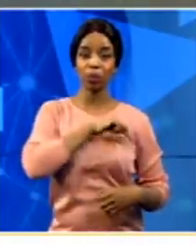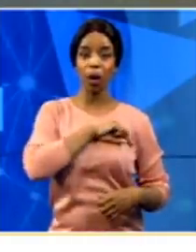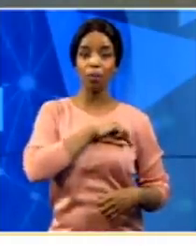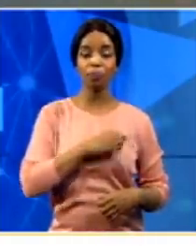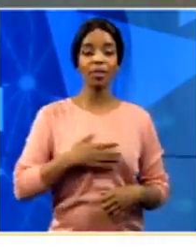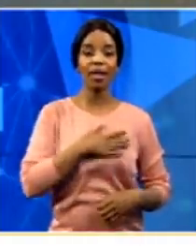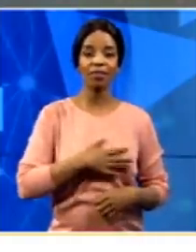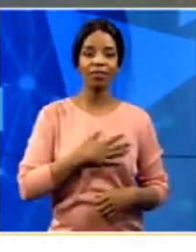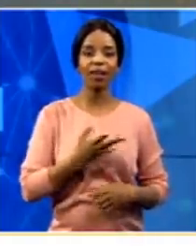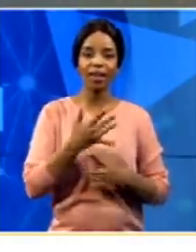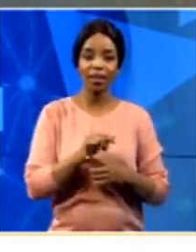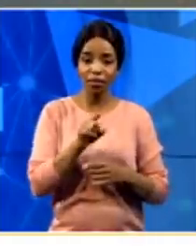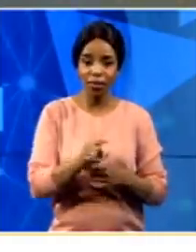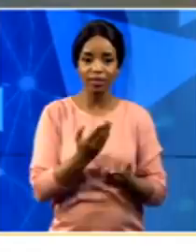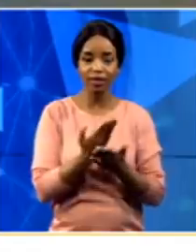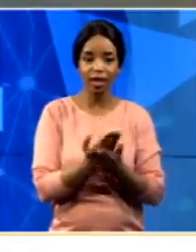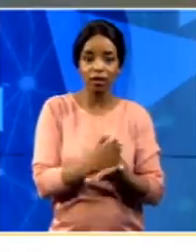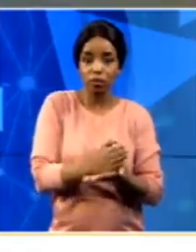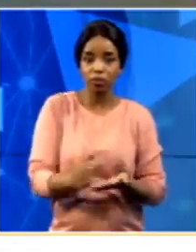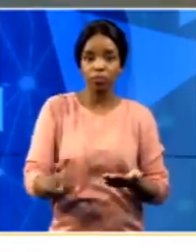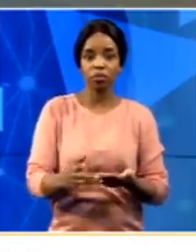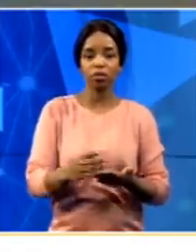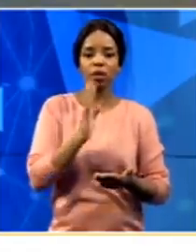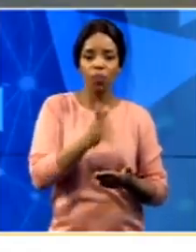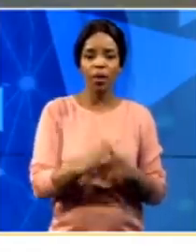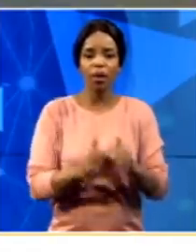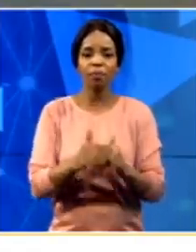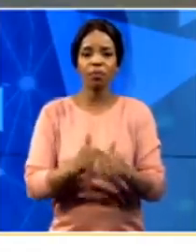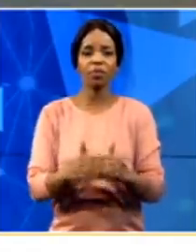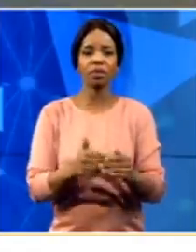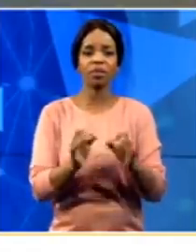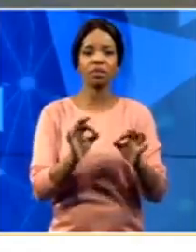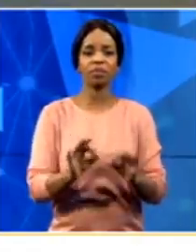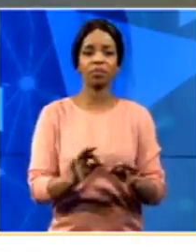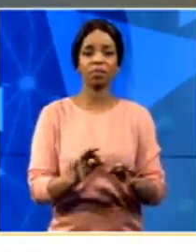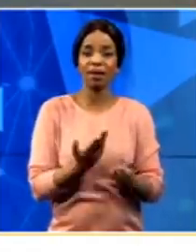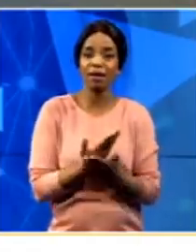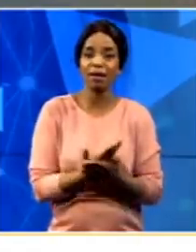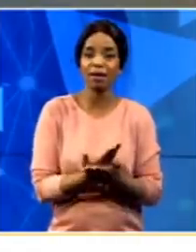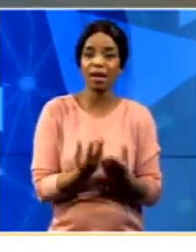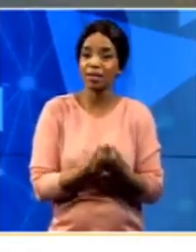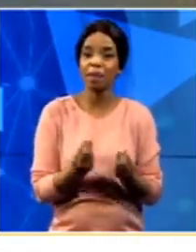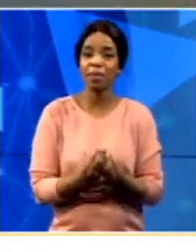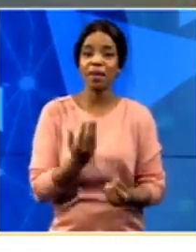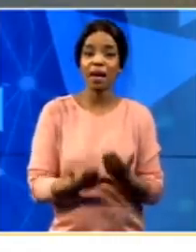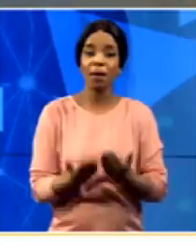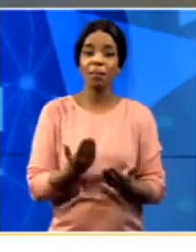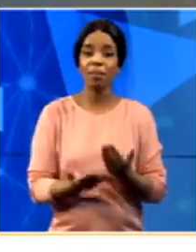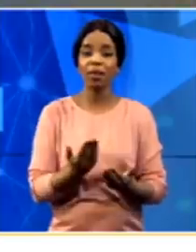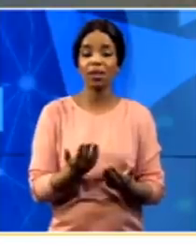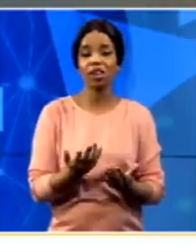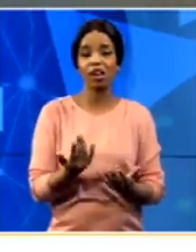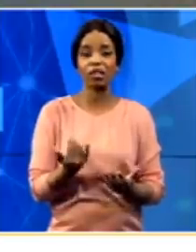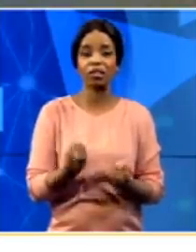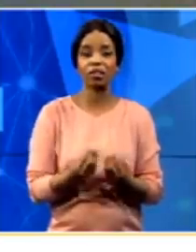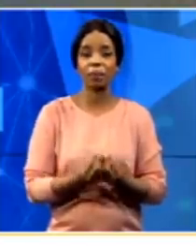better process to deal with. What about walk-ins? Is that something that could possibly be something that might be handled